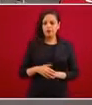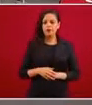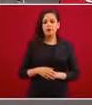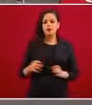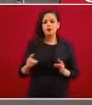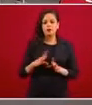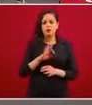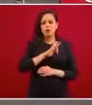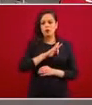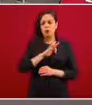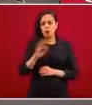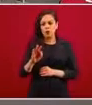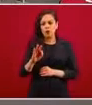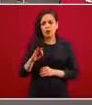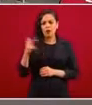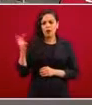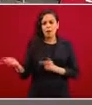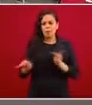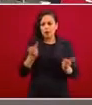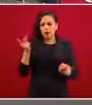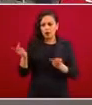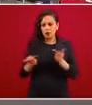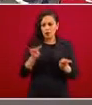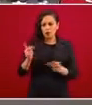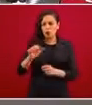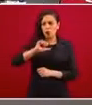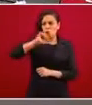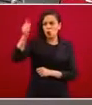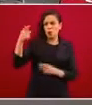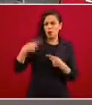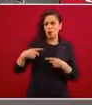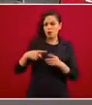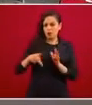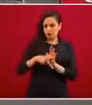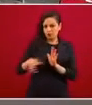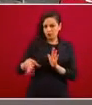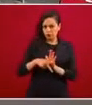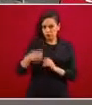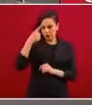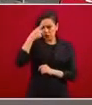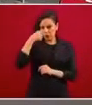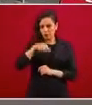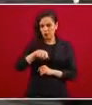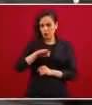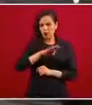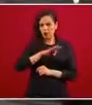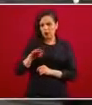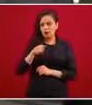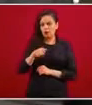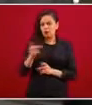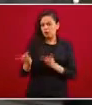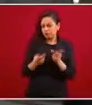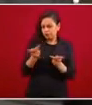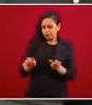Would it be possible to have questions from other journalists that are not here so they can have